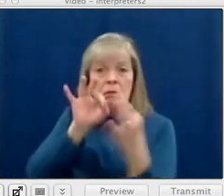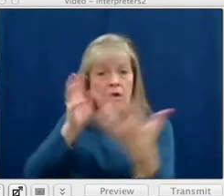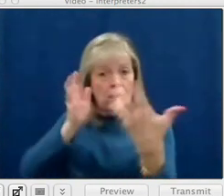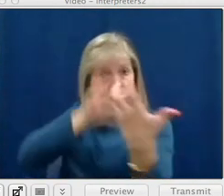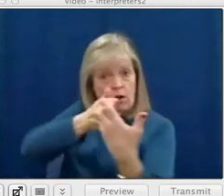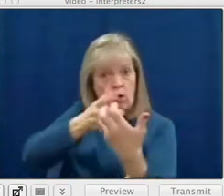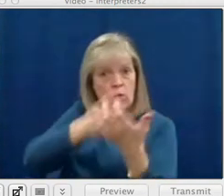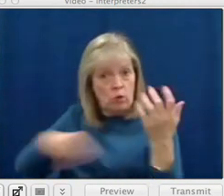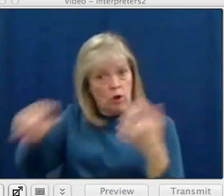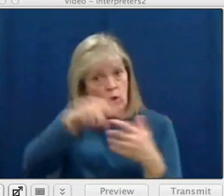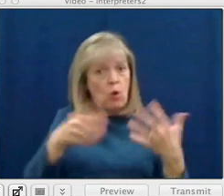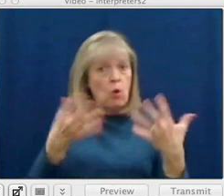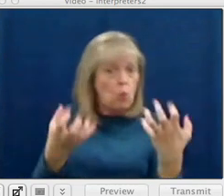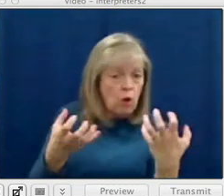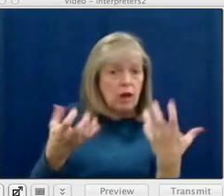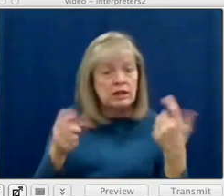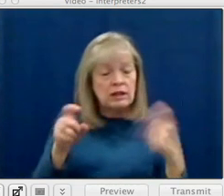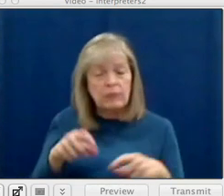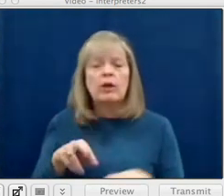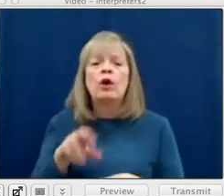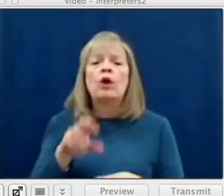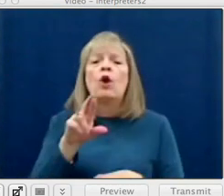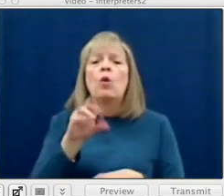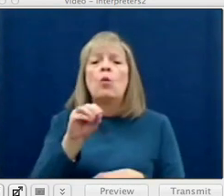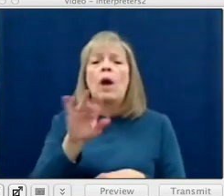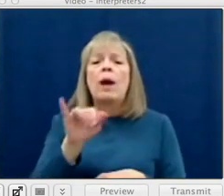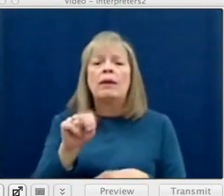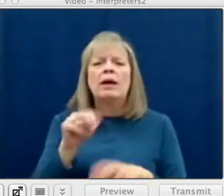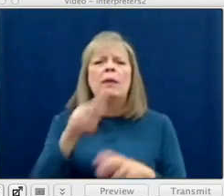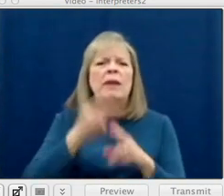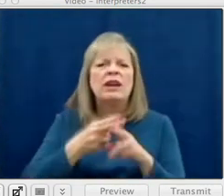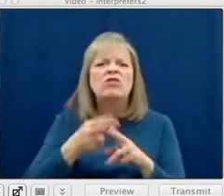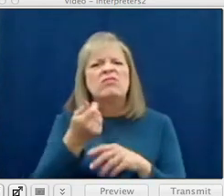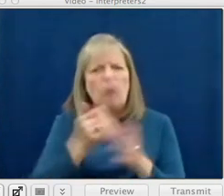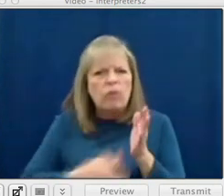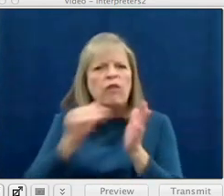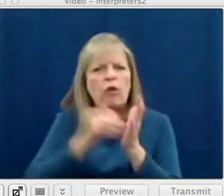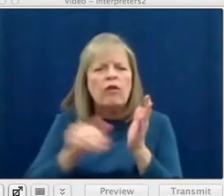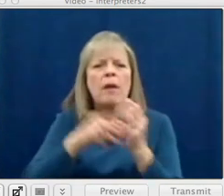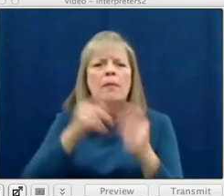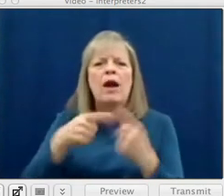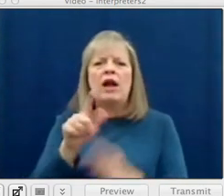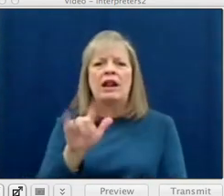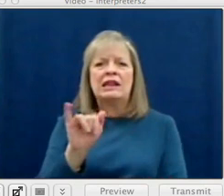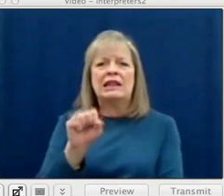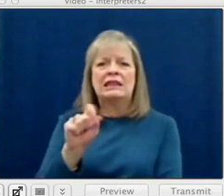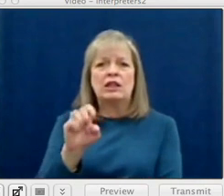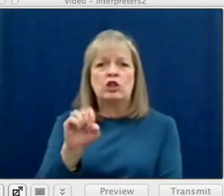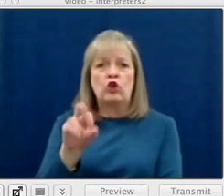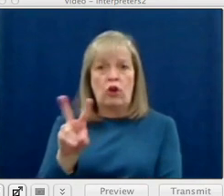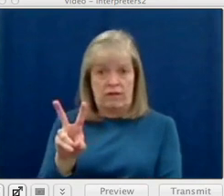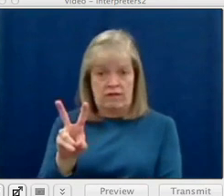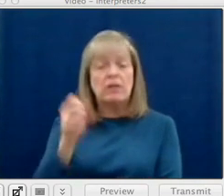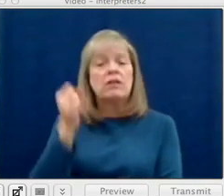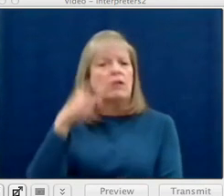want. Robyn mentioned several times about a listserv that's been going on. There will be a continued listserv